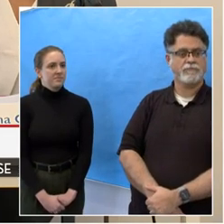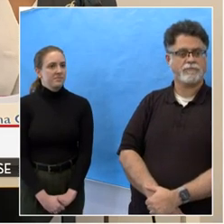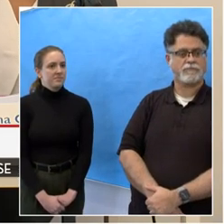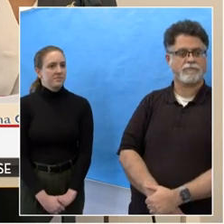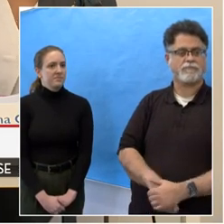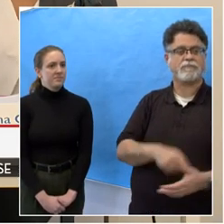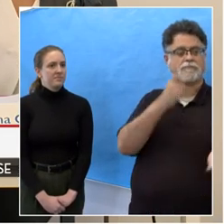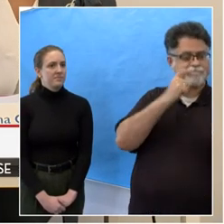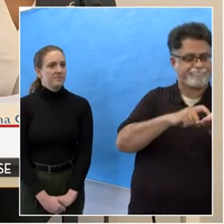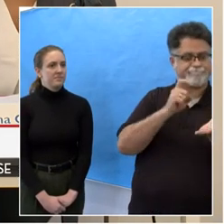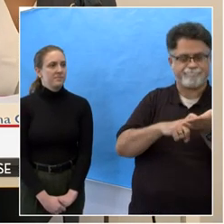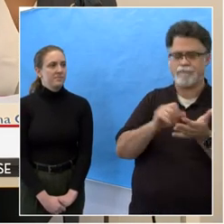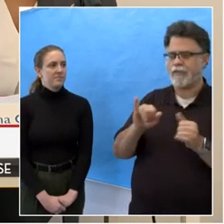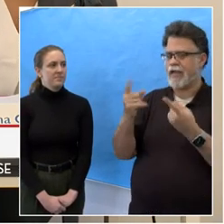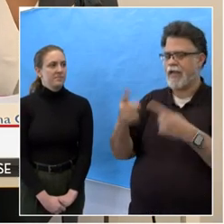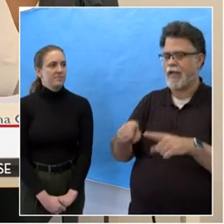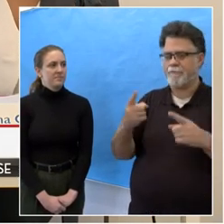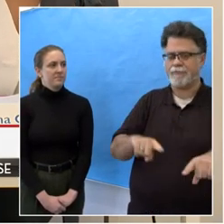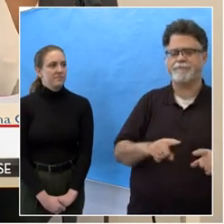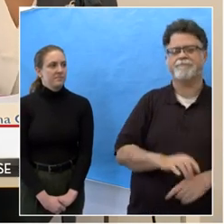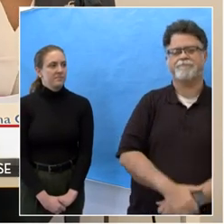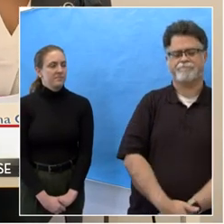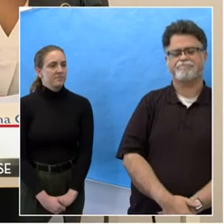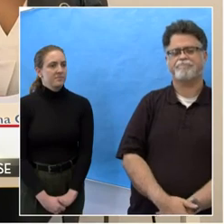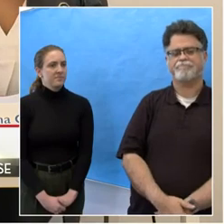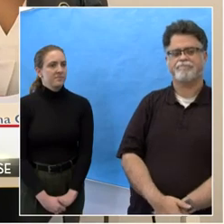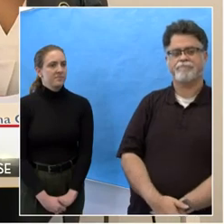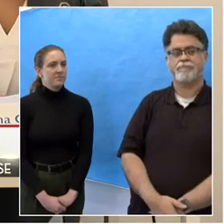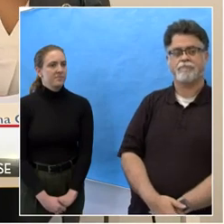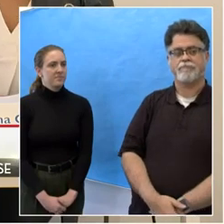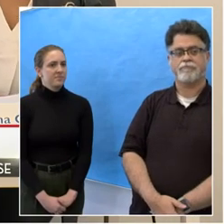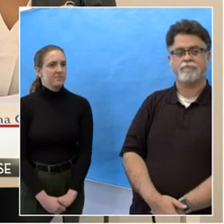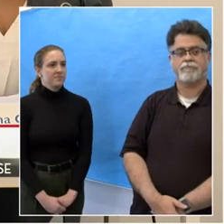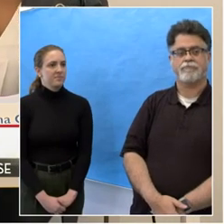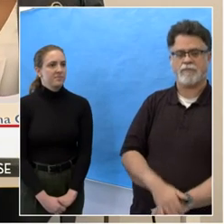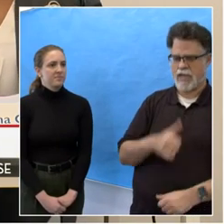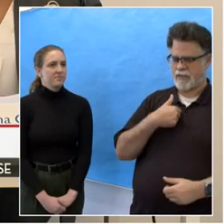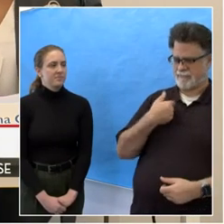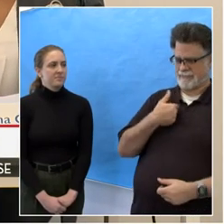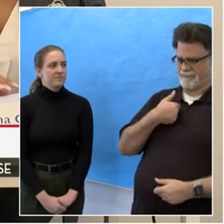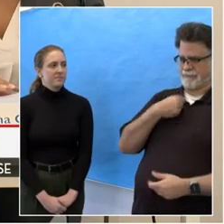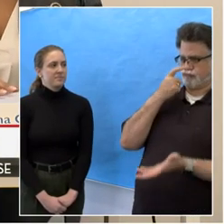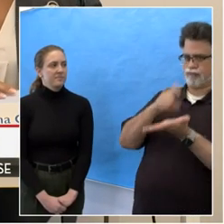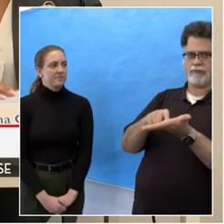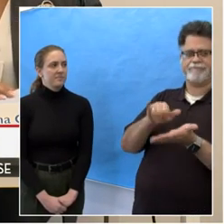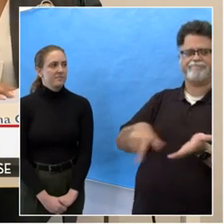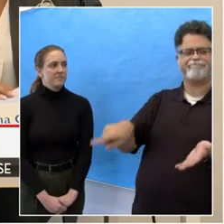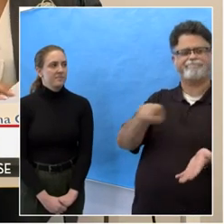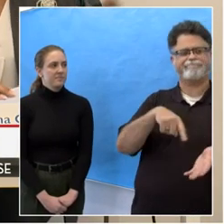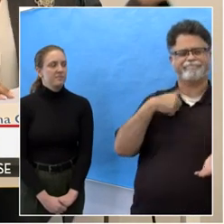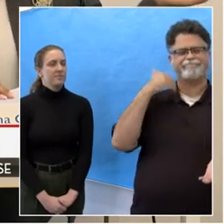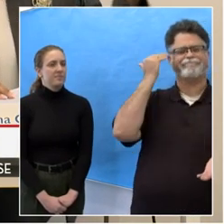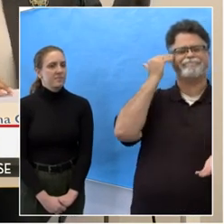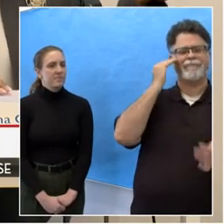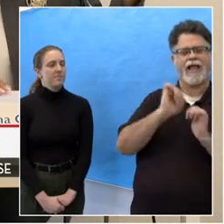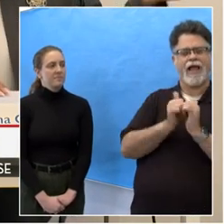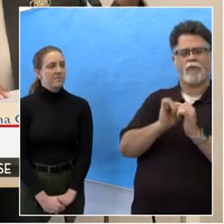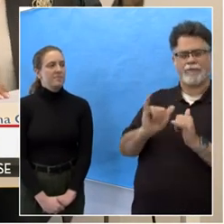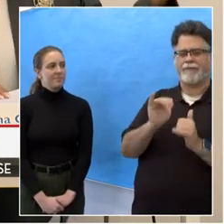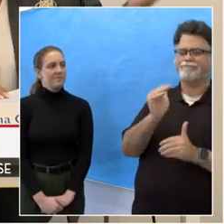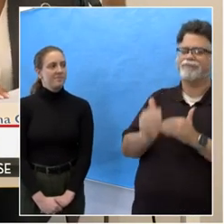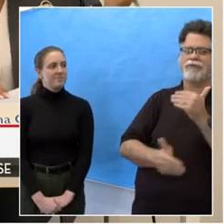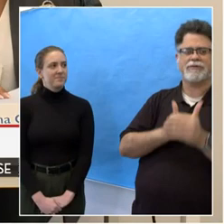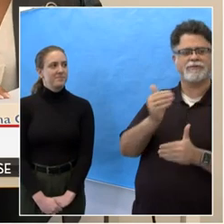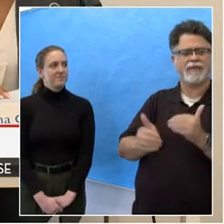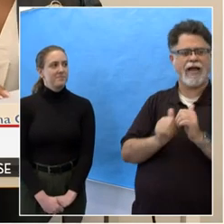not only I've had the noticing, but I actually know how to intervene. I know how to provide additional support. And like Janelle, you